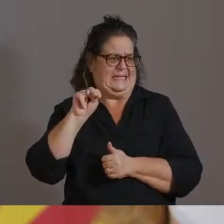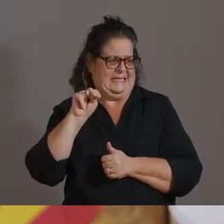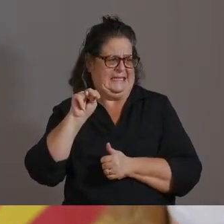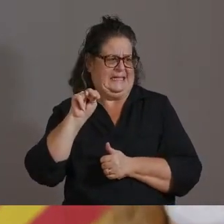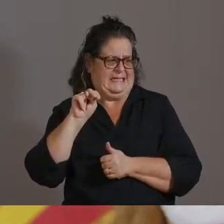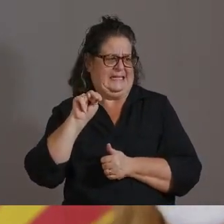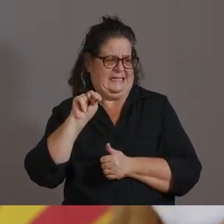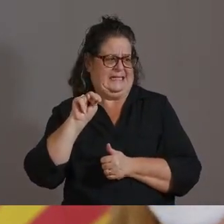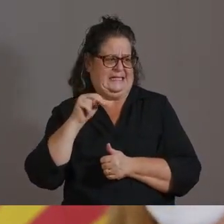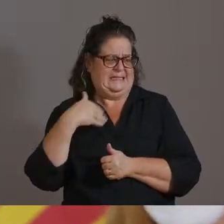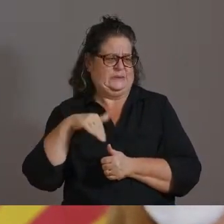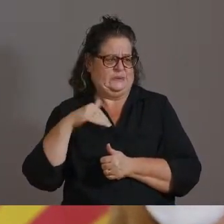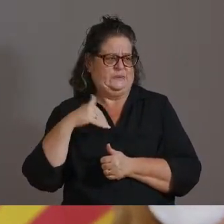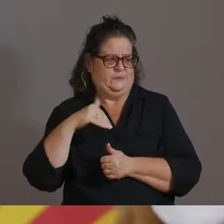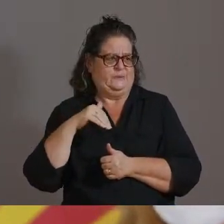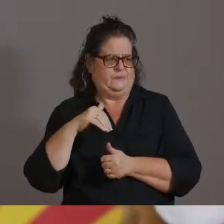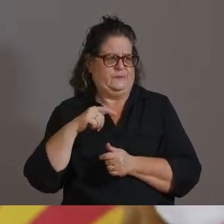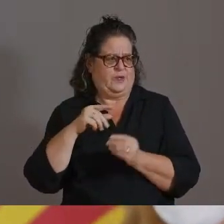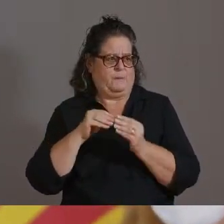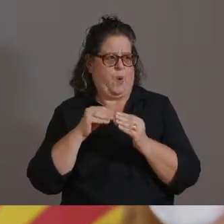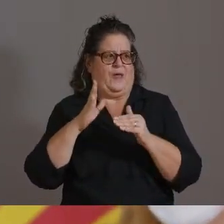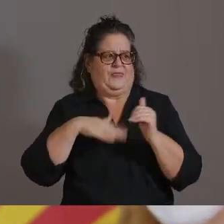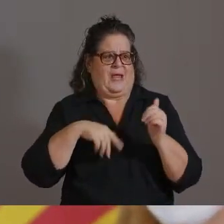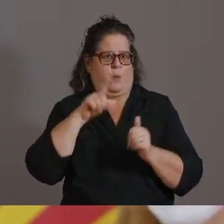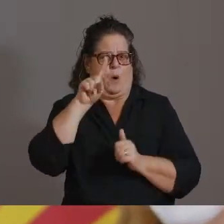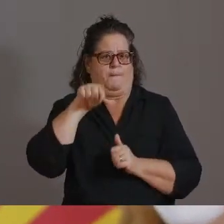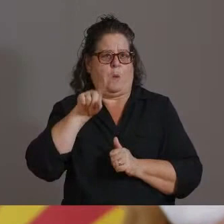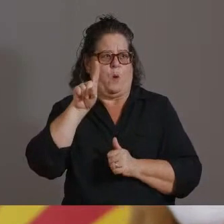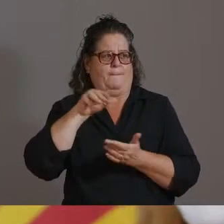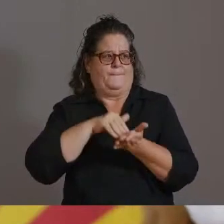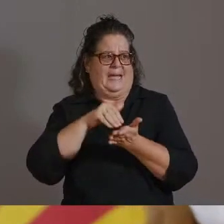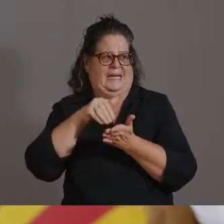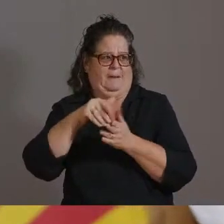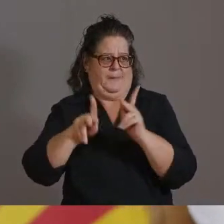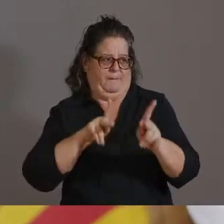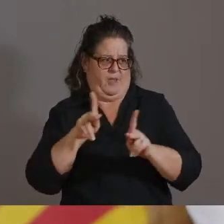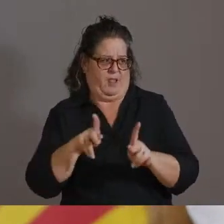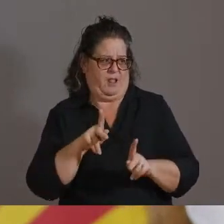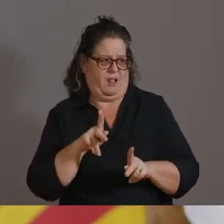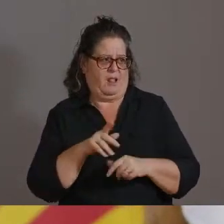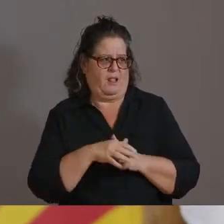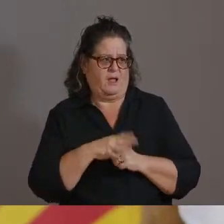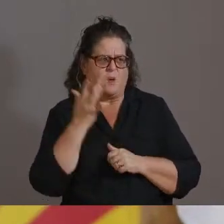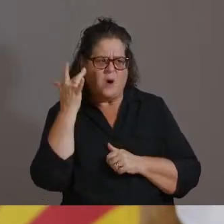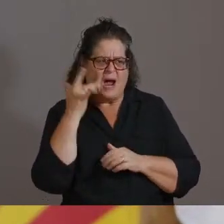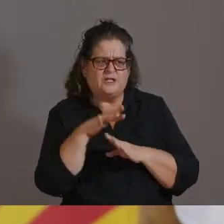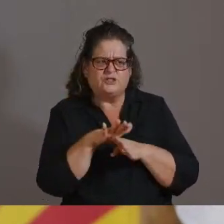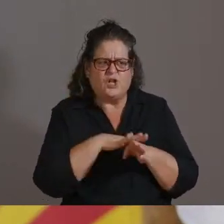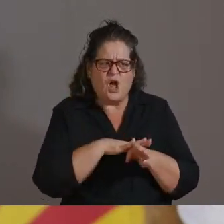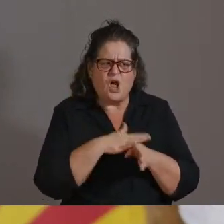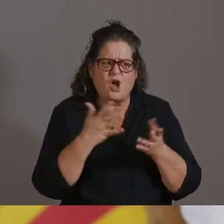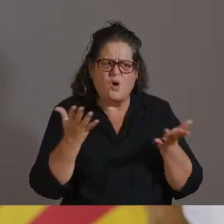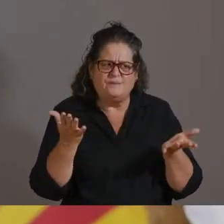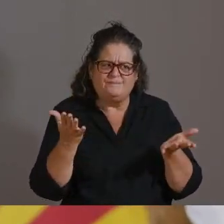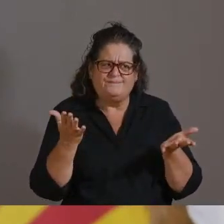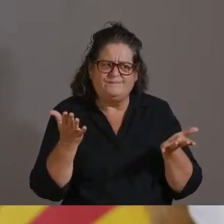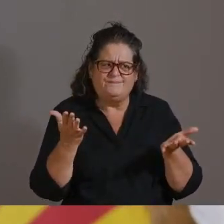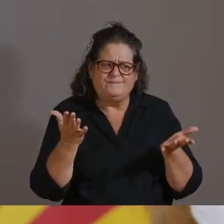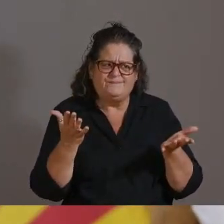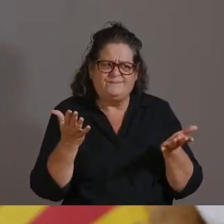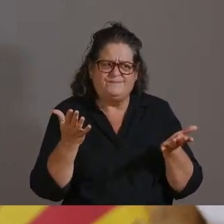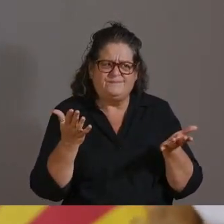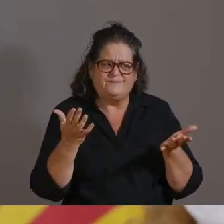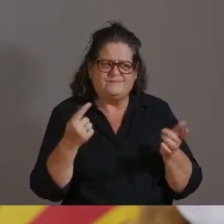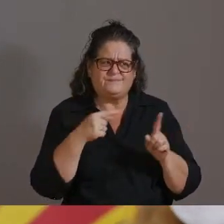was slowing the disbursement of dollars was an issue around fraud. Now that has been